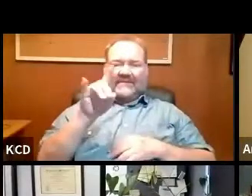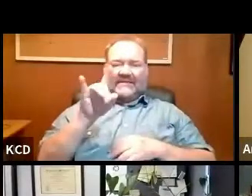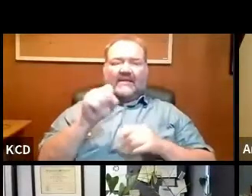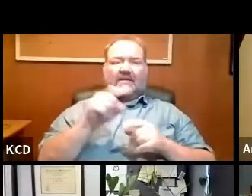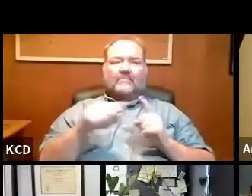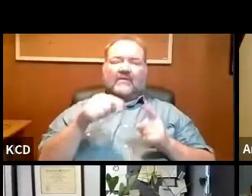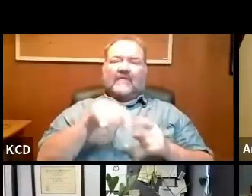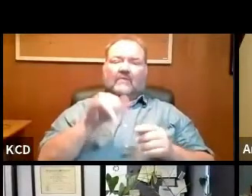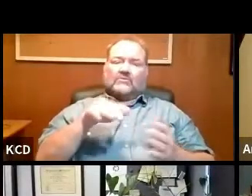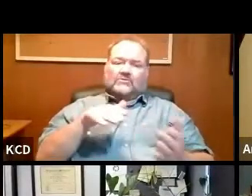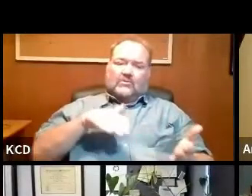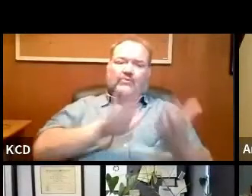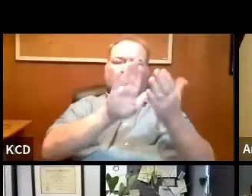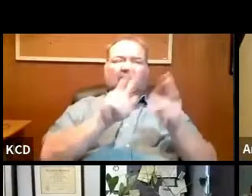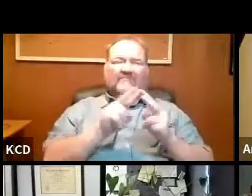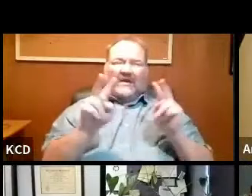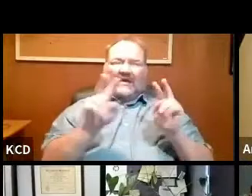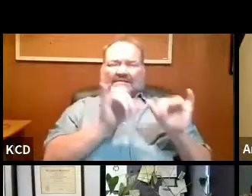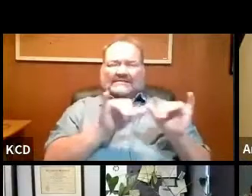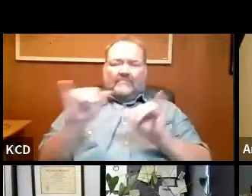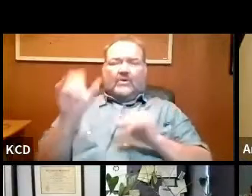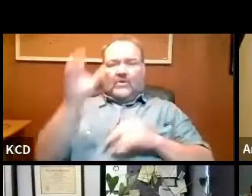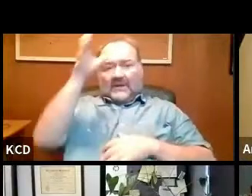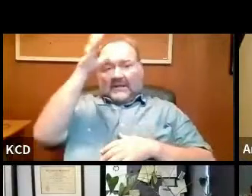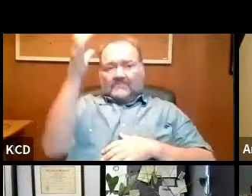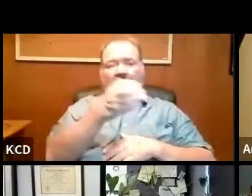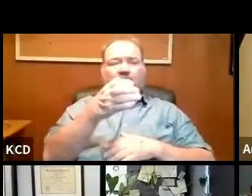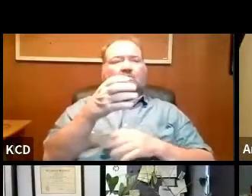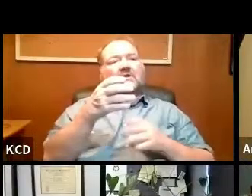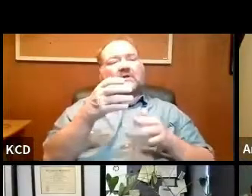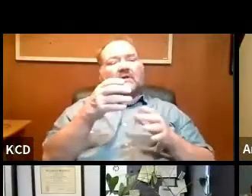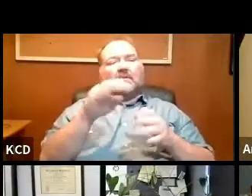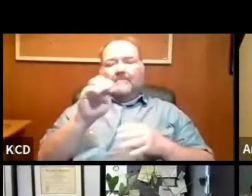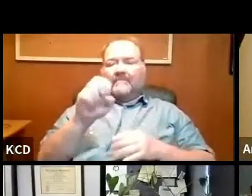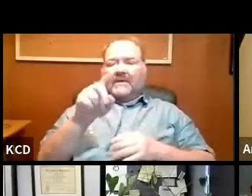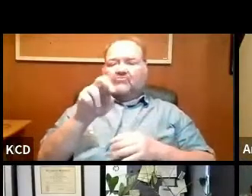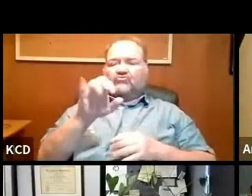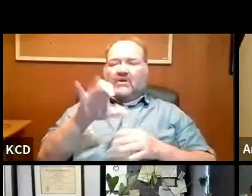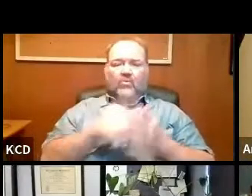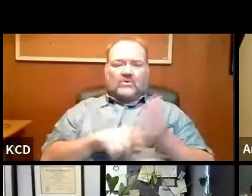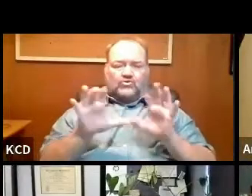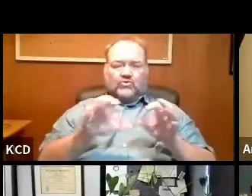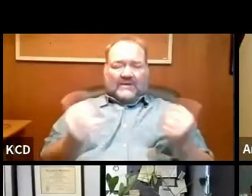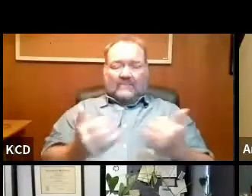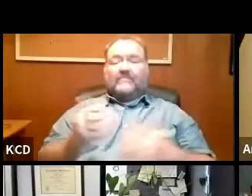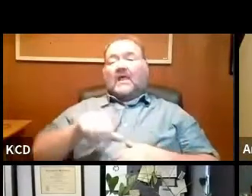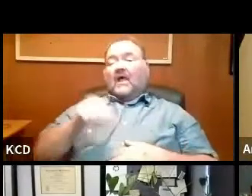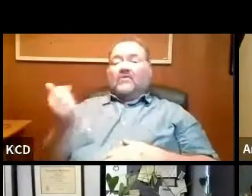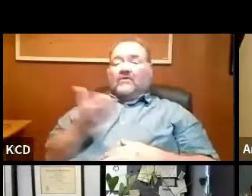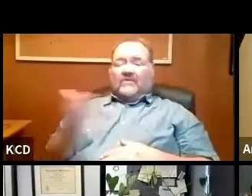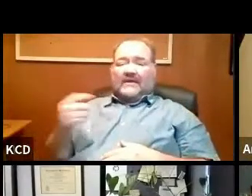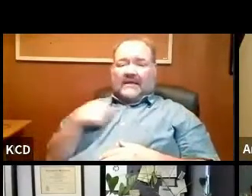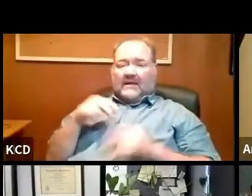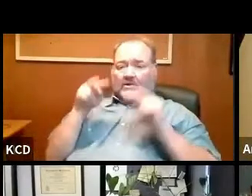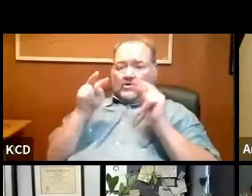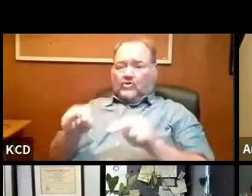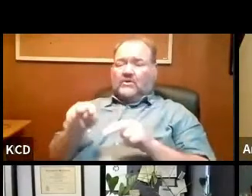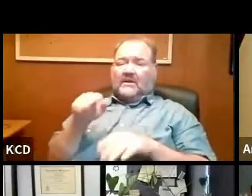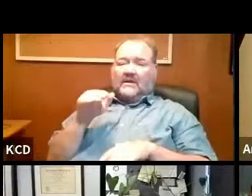the approach, very similar conceptually metrics to what is done here. The other thing is that I looked at